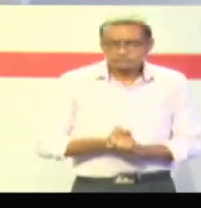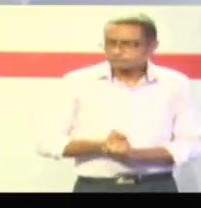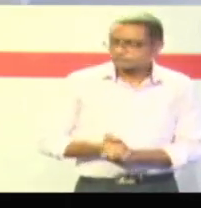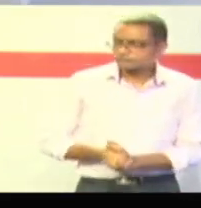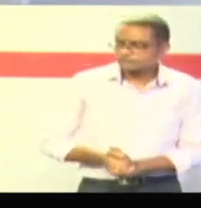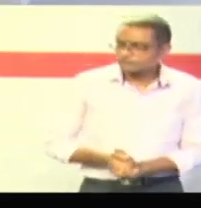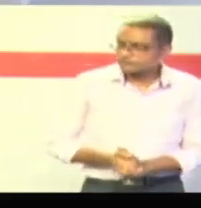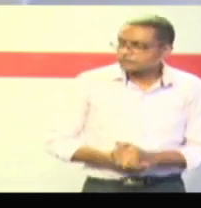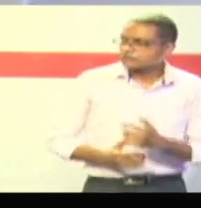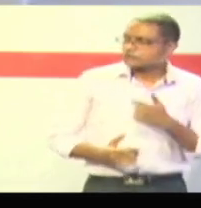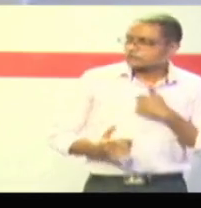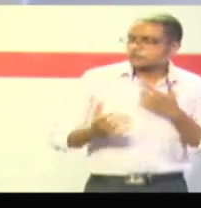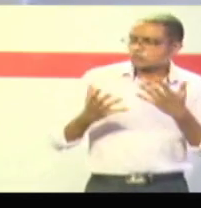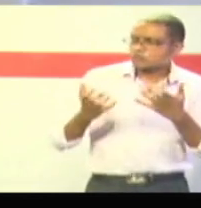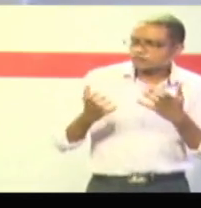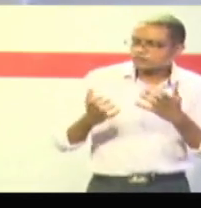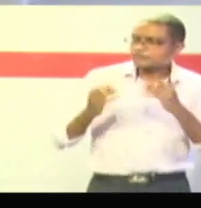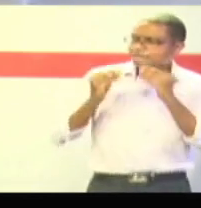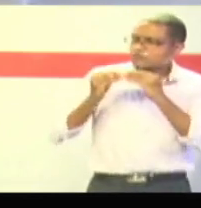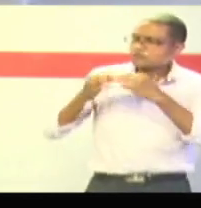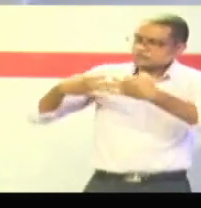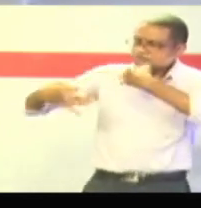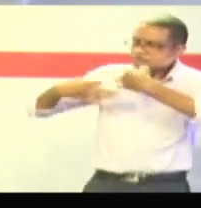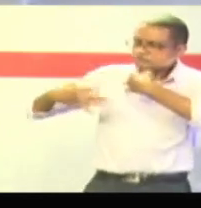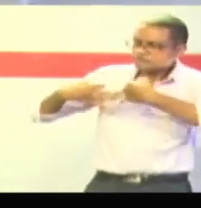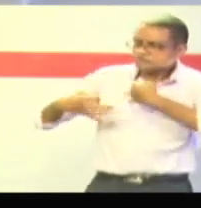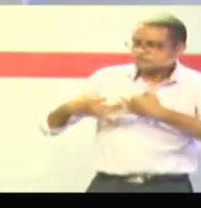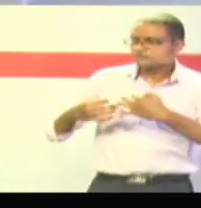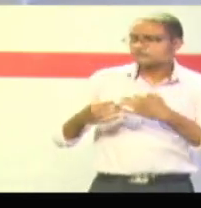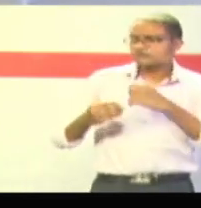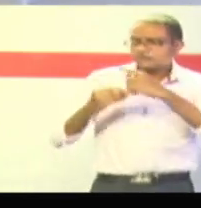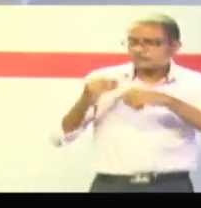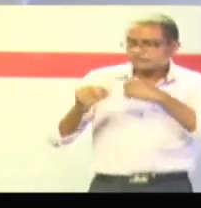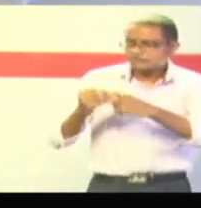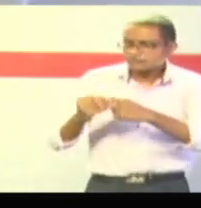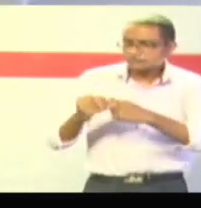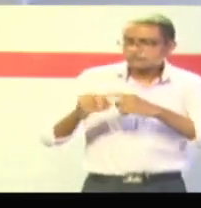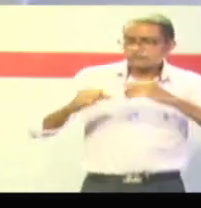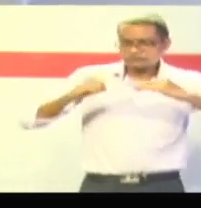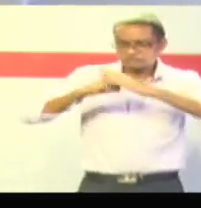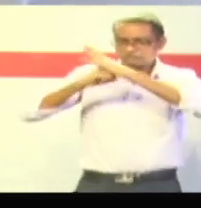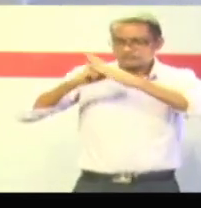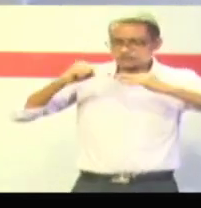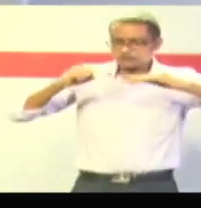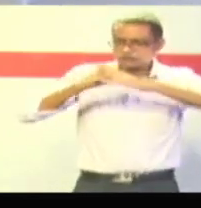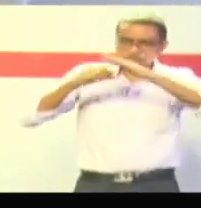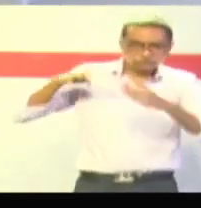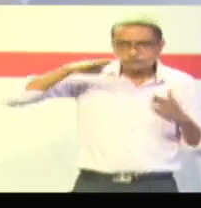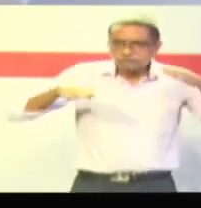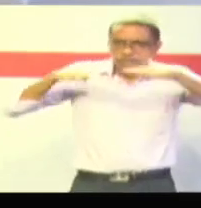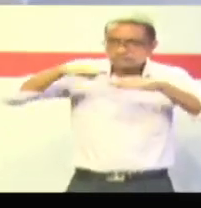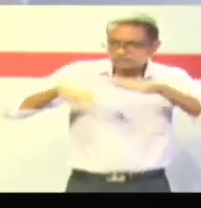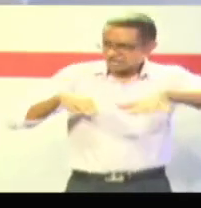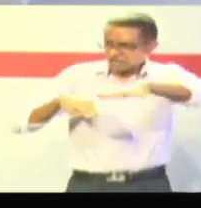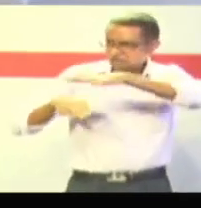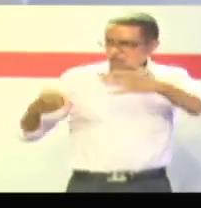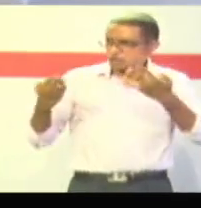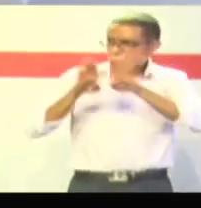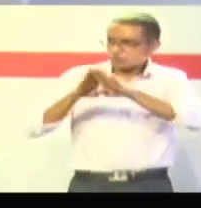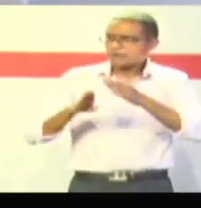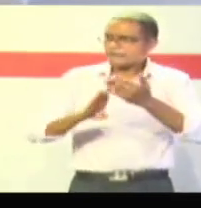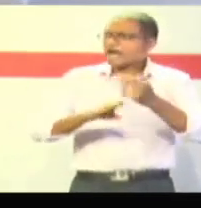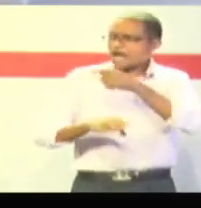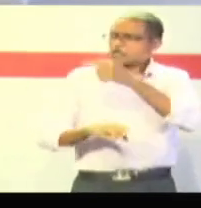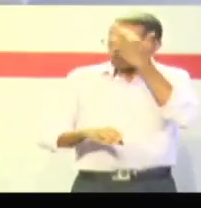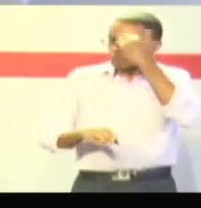just for a little bit more explanation on the rationale of the beaches being closed, right? I know you would have said in the past